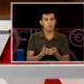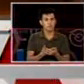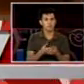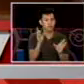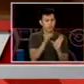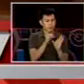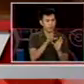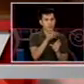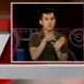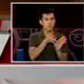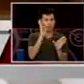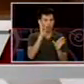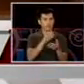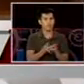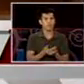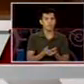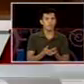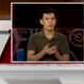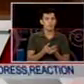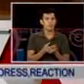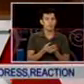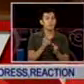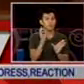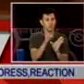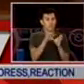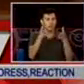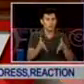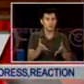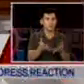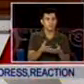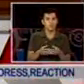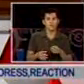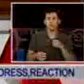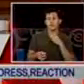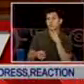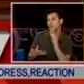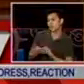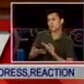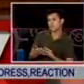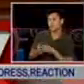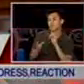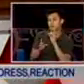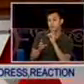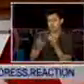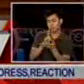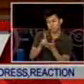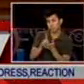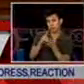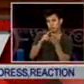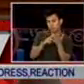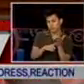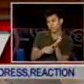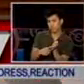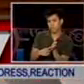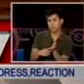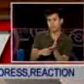deposits and withdrawal by the depositor. Well, the data